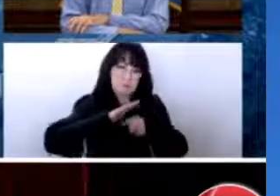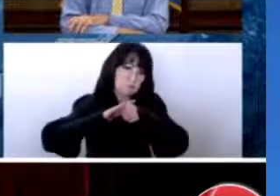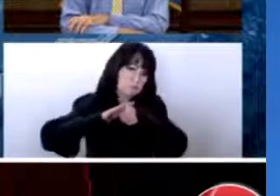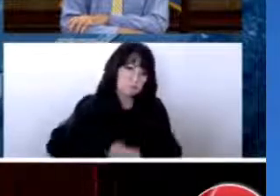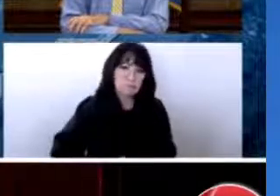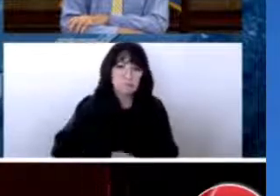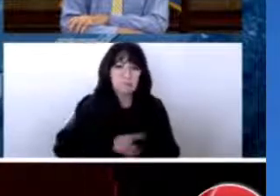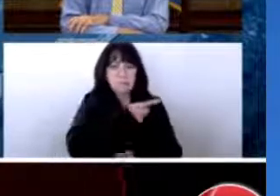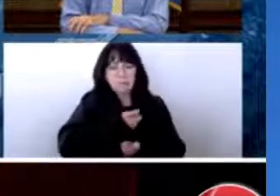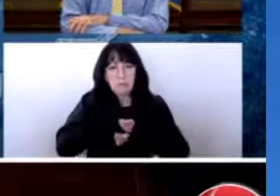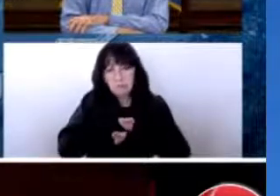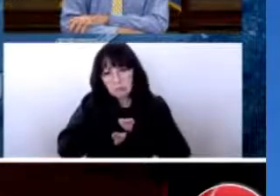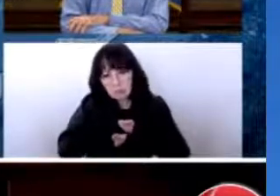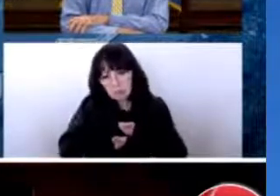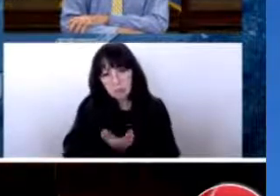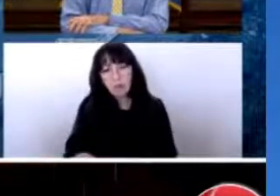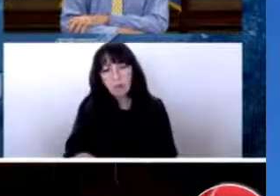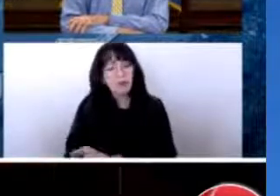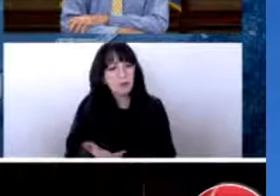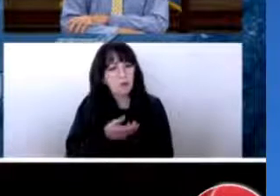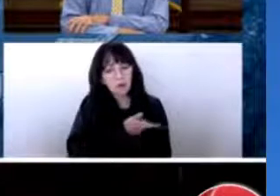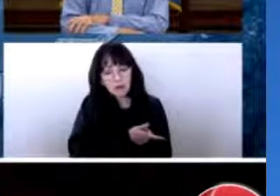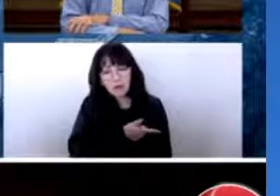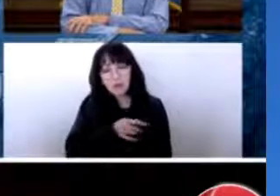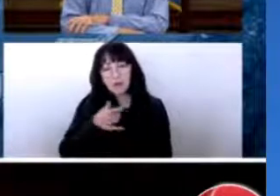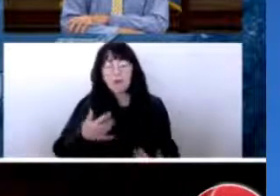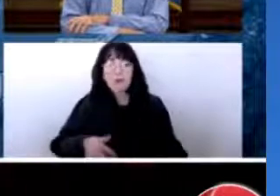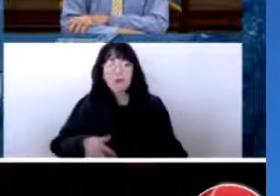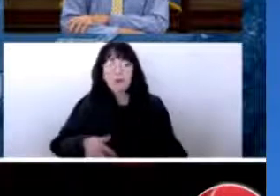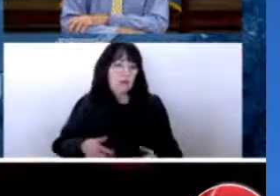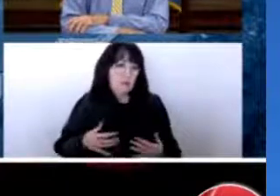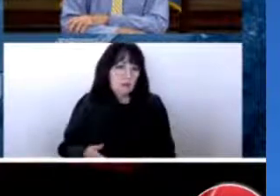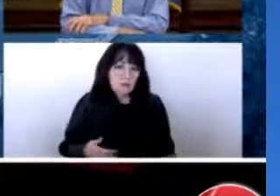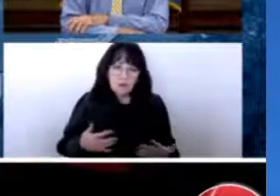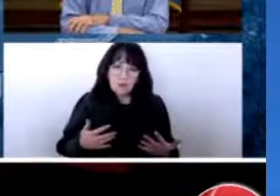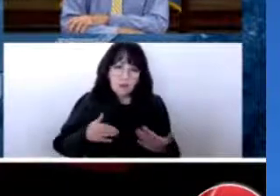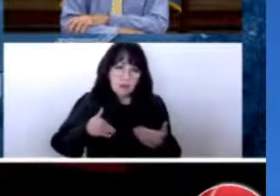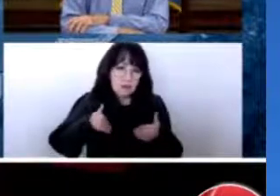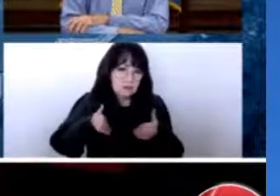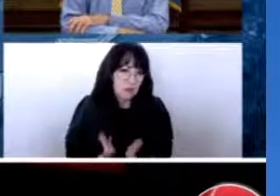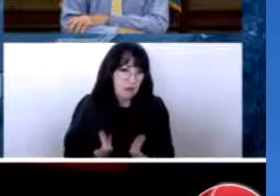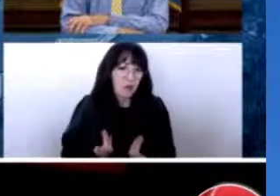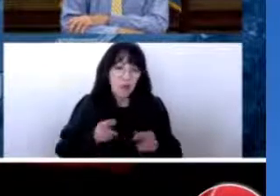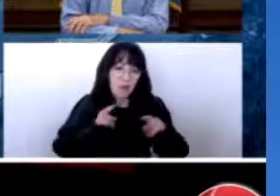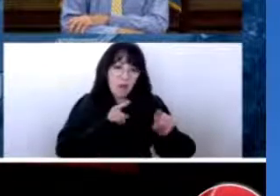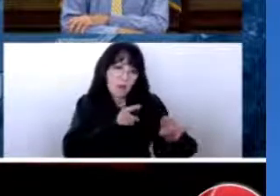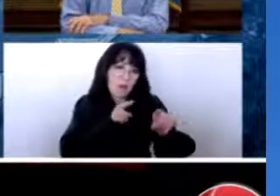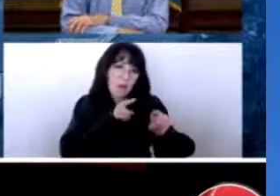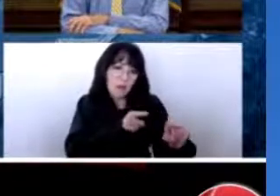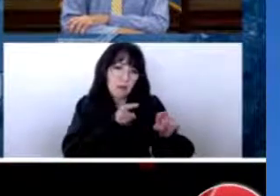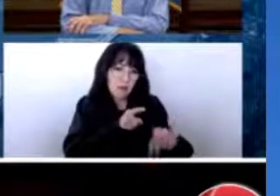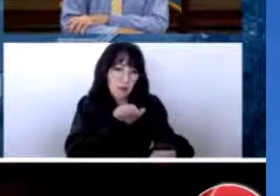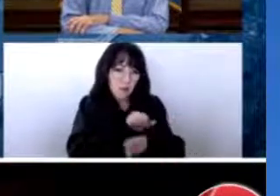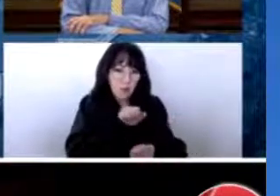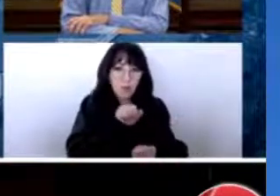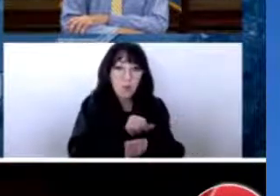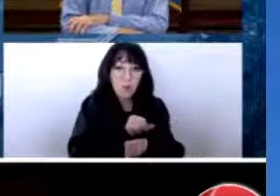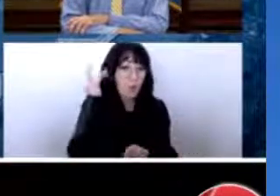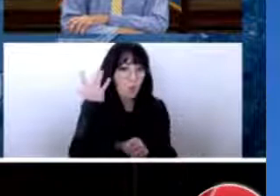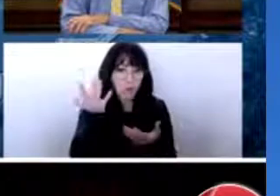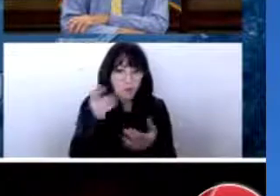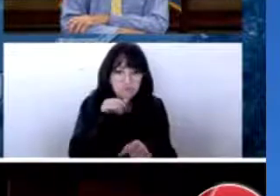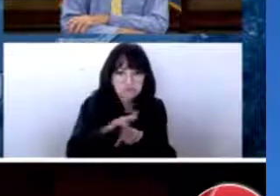been tested to the limit, and you can help. You can help by not